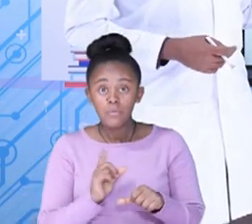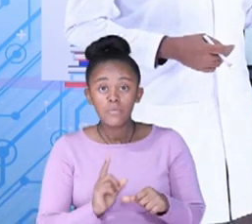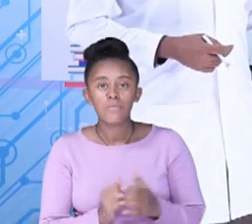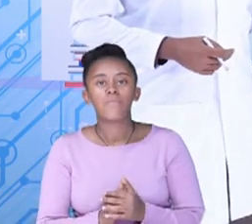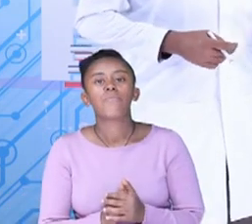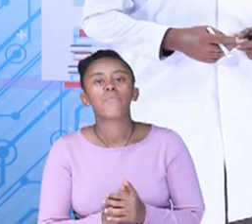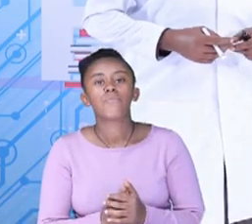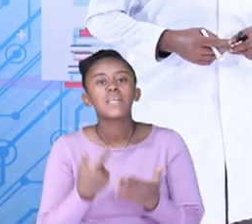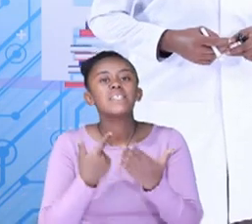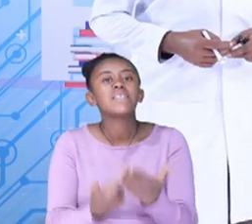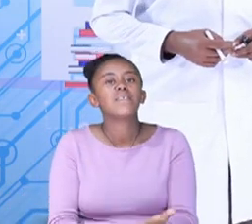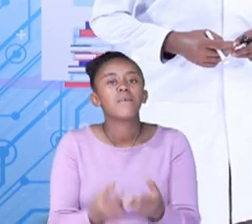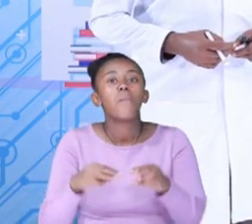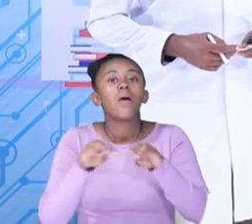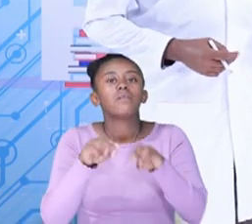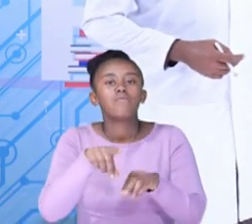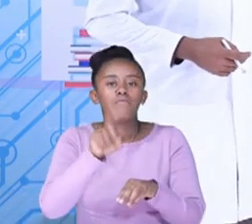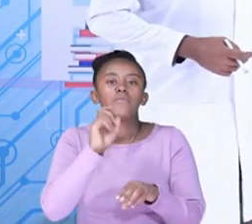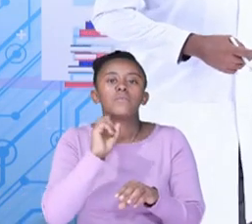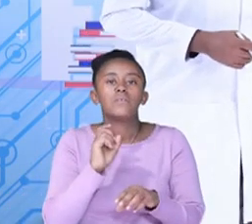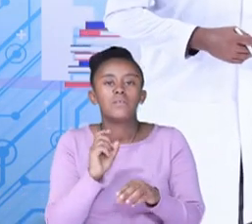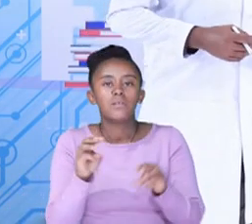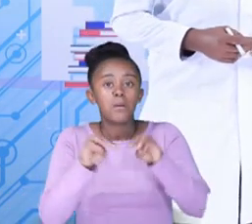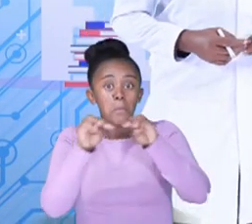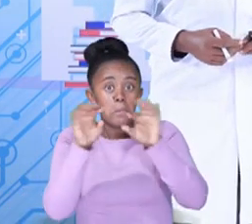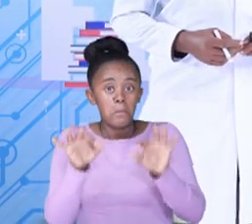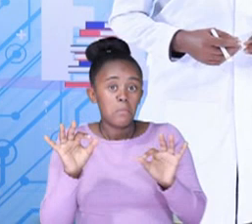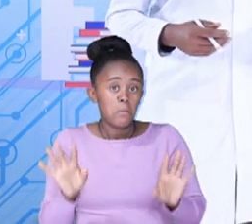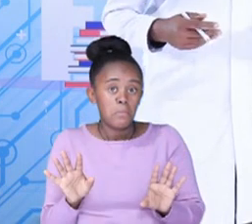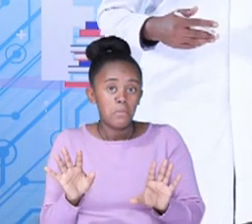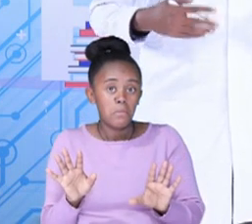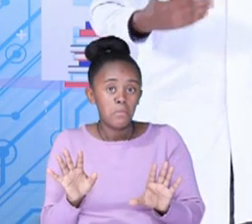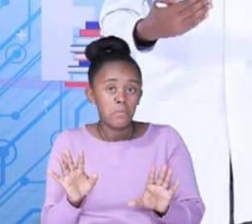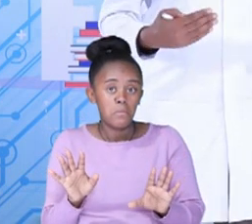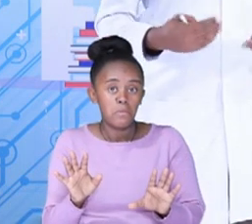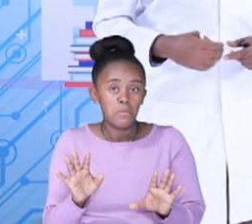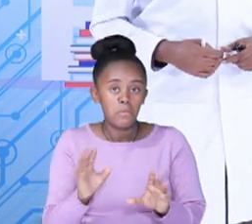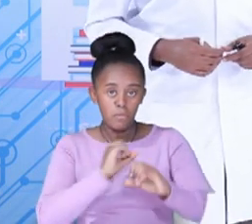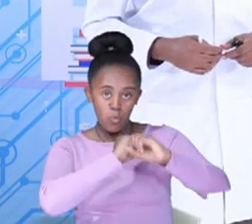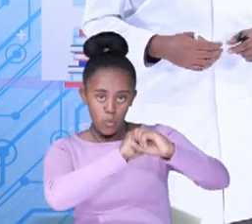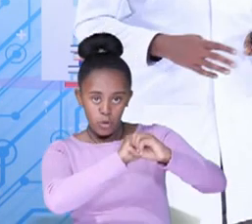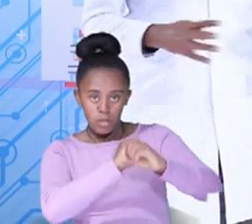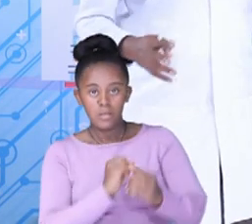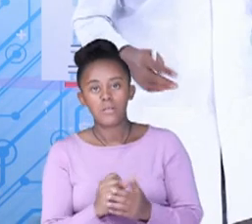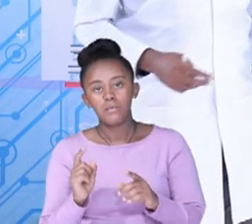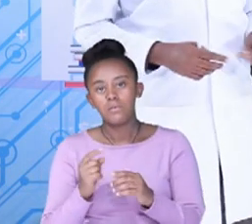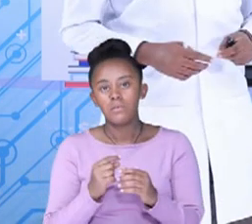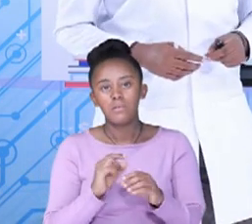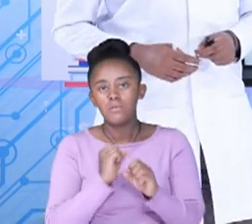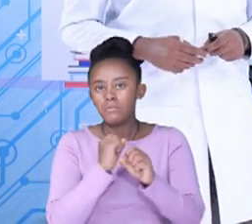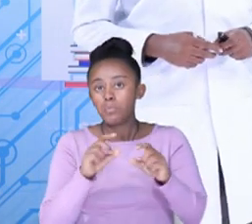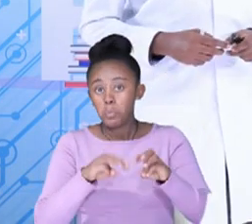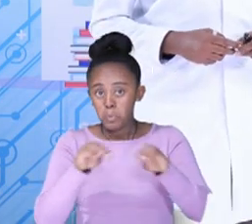this magnet should exist. Without this magnetic field, it is our protecting shield. Without this